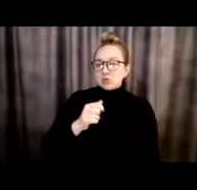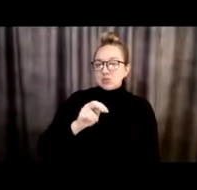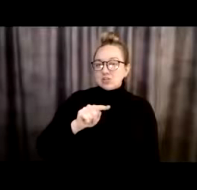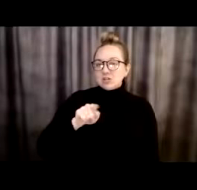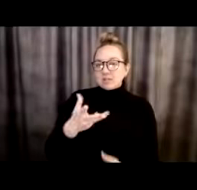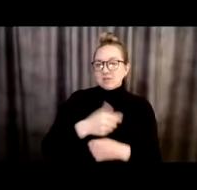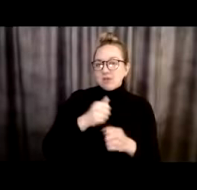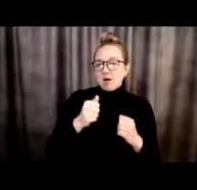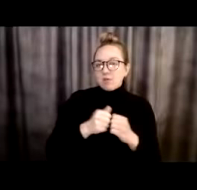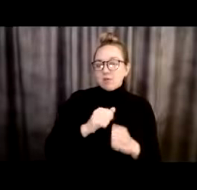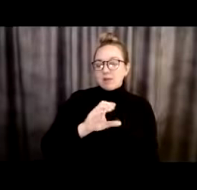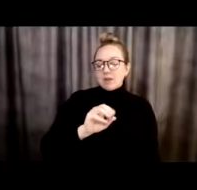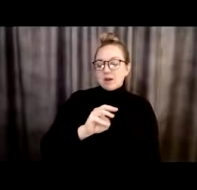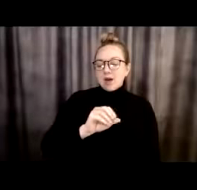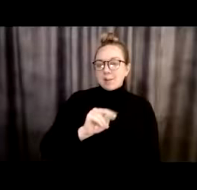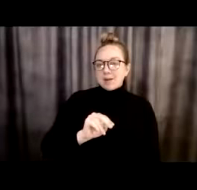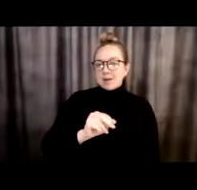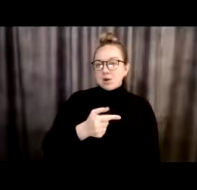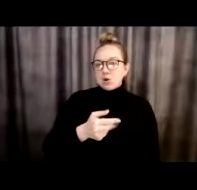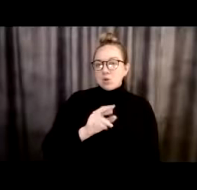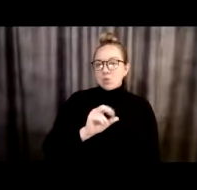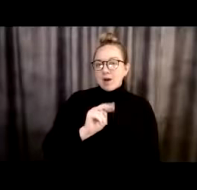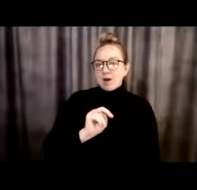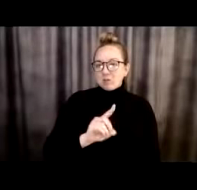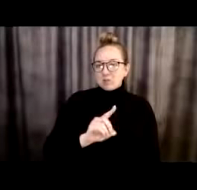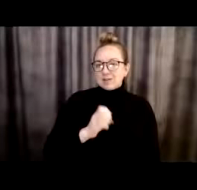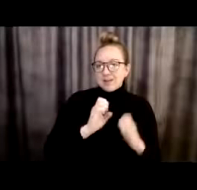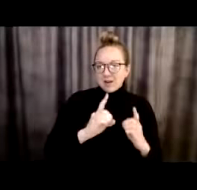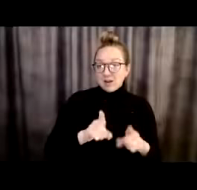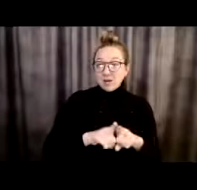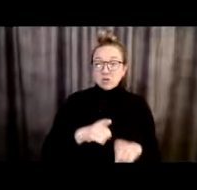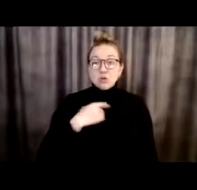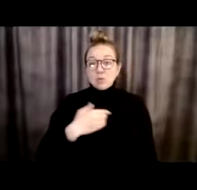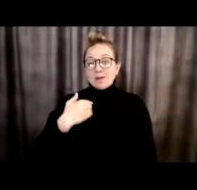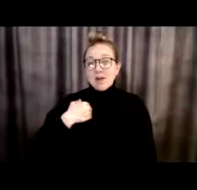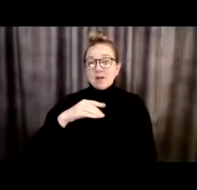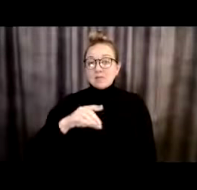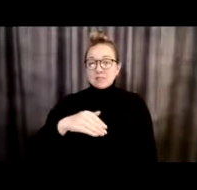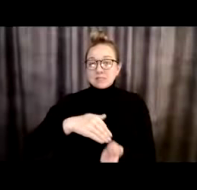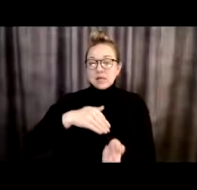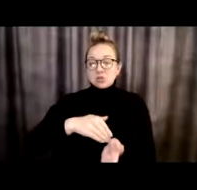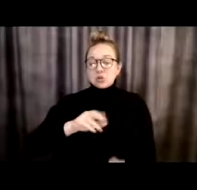And we also now have Dr. Ruth Turner, who is on the Board of Regents. If you'll remember her, she